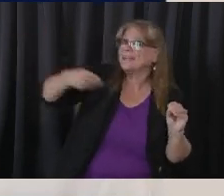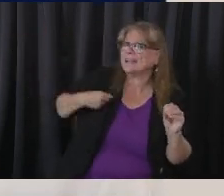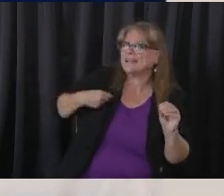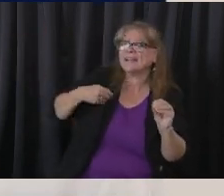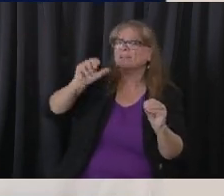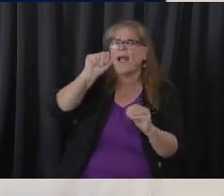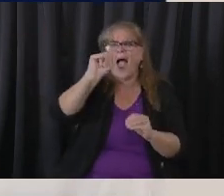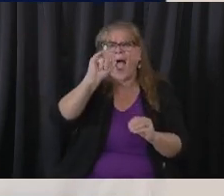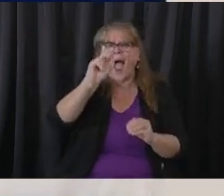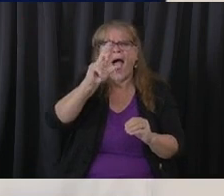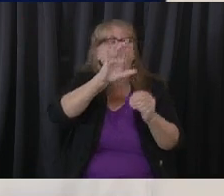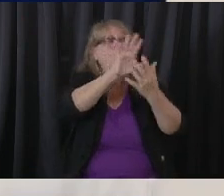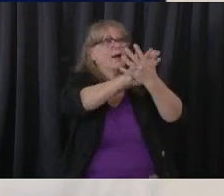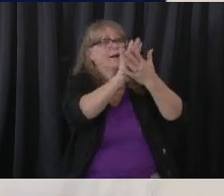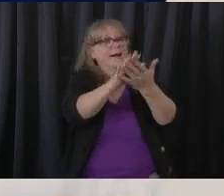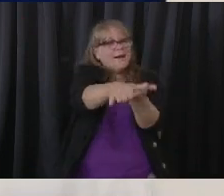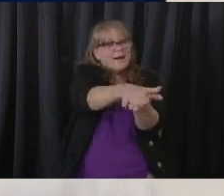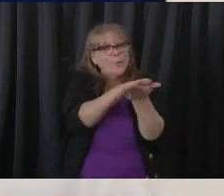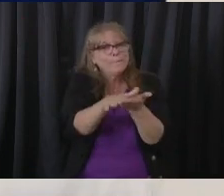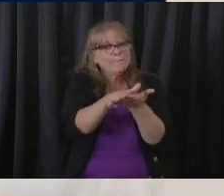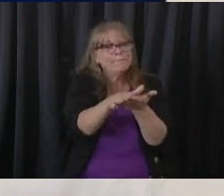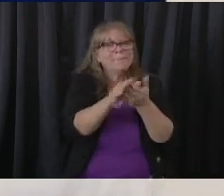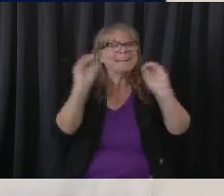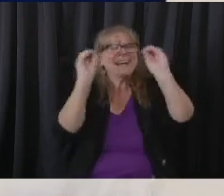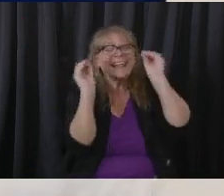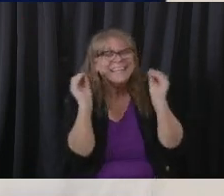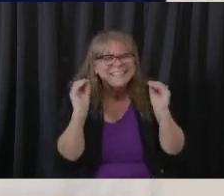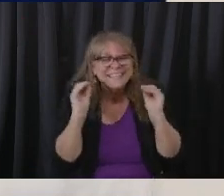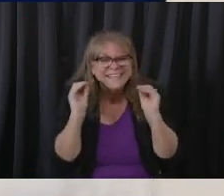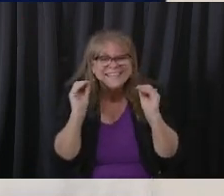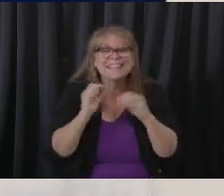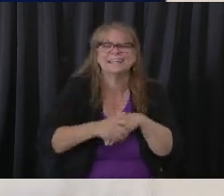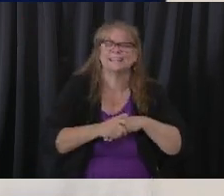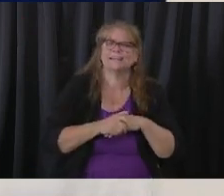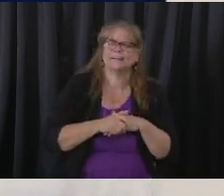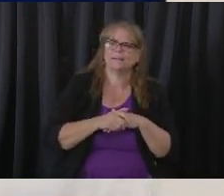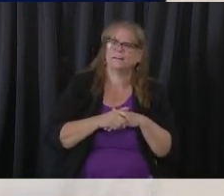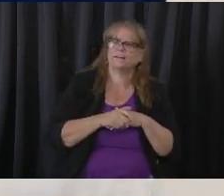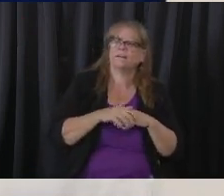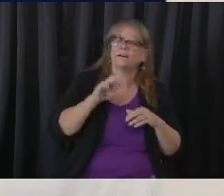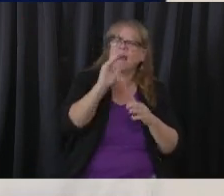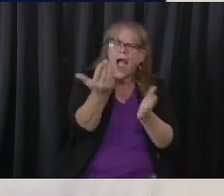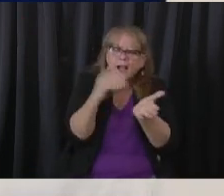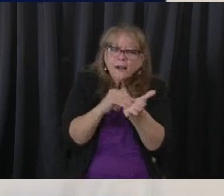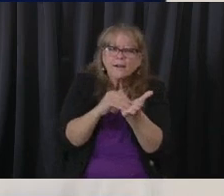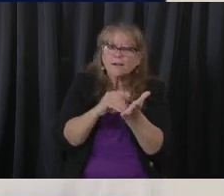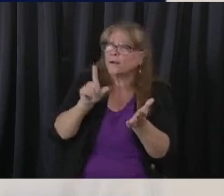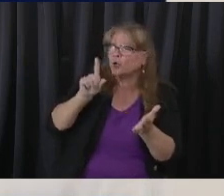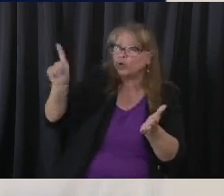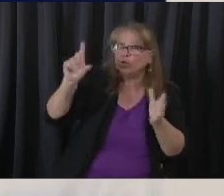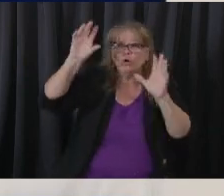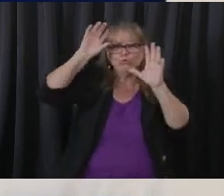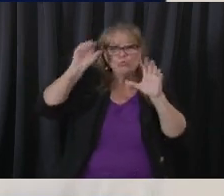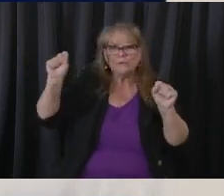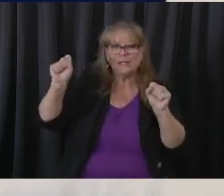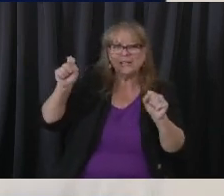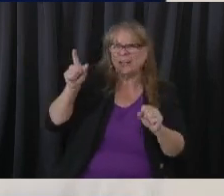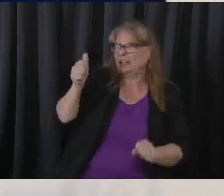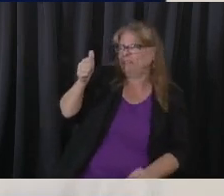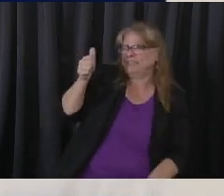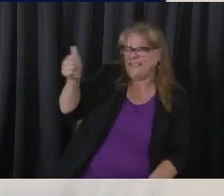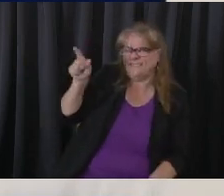things, um, the president is taking this in a wrong and divisive direction